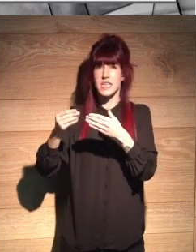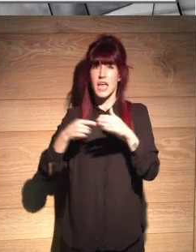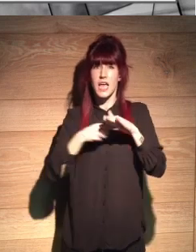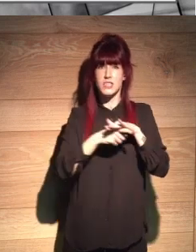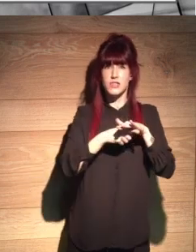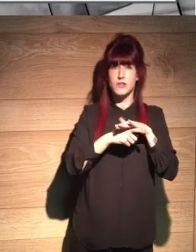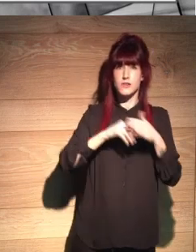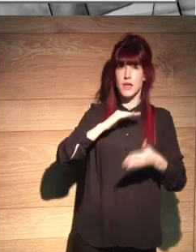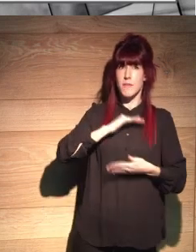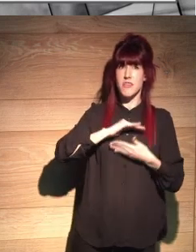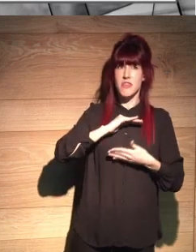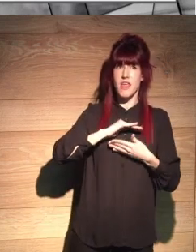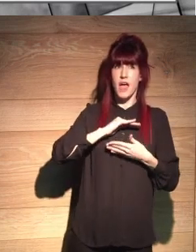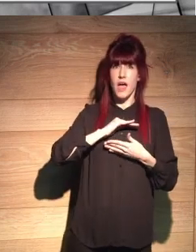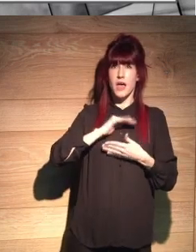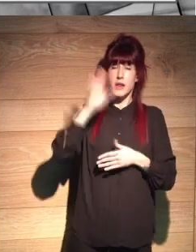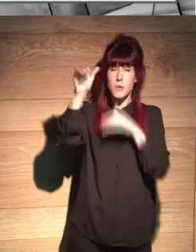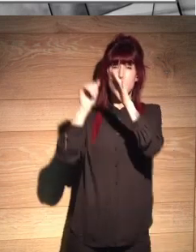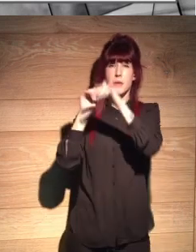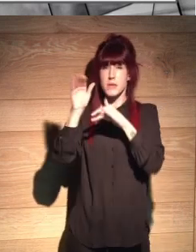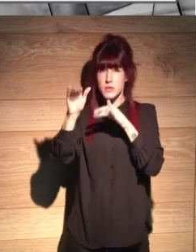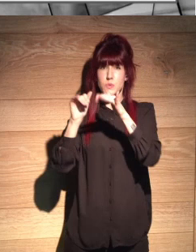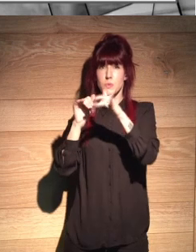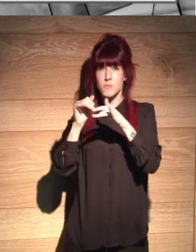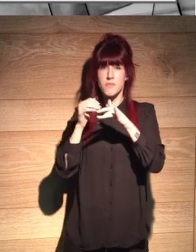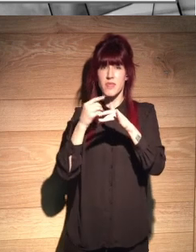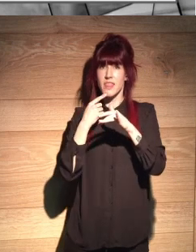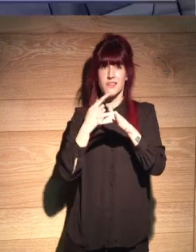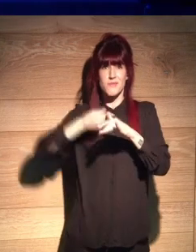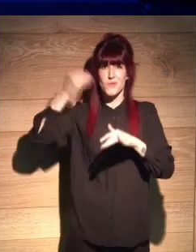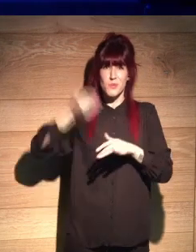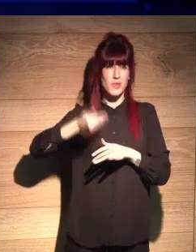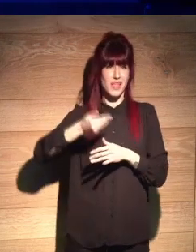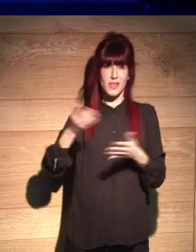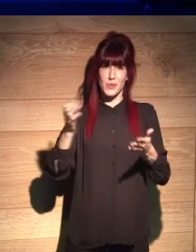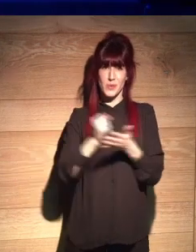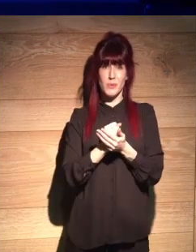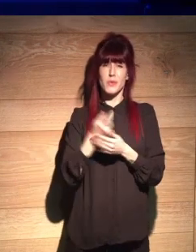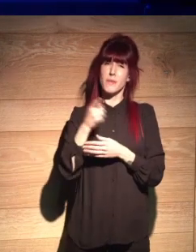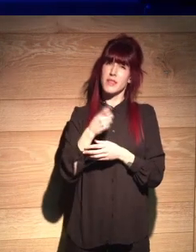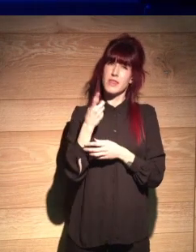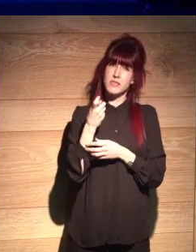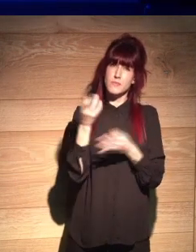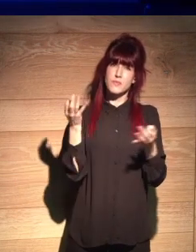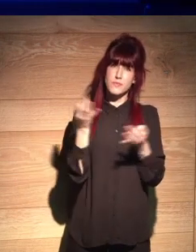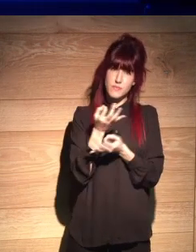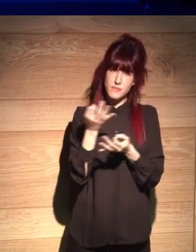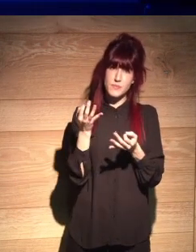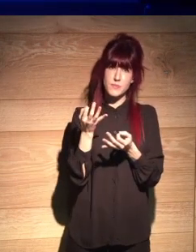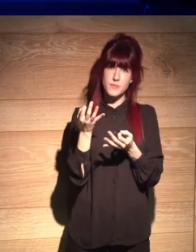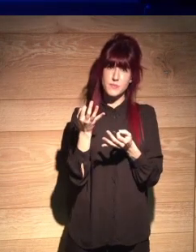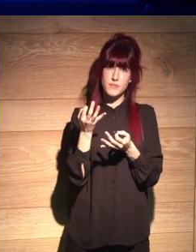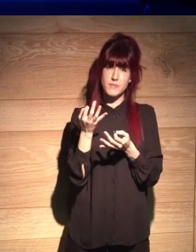capability, recruitment, that is so very important, but also we need to take